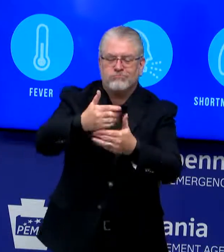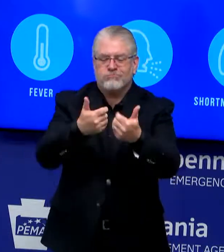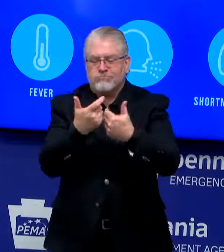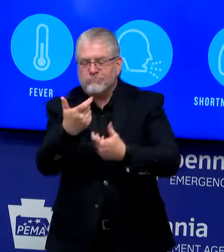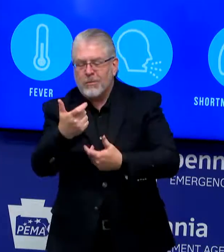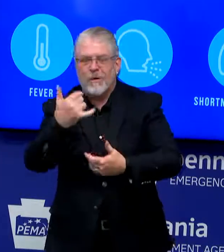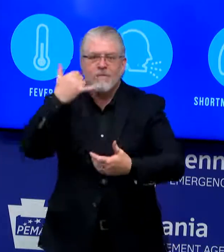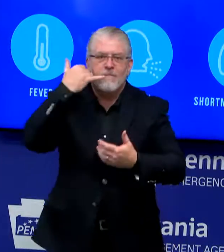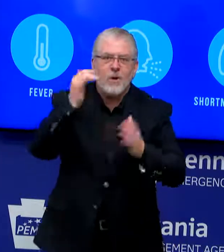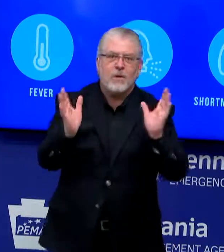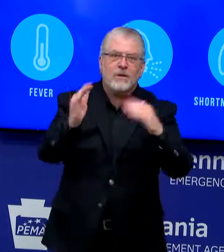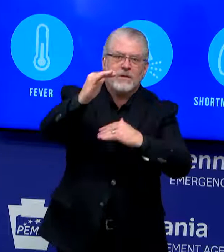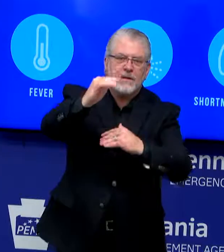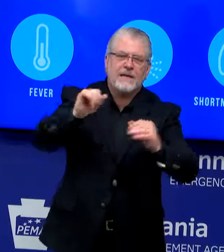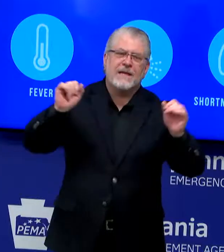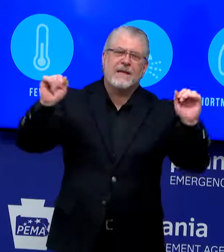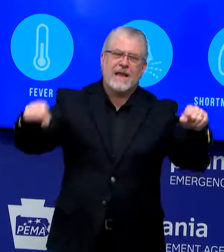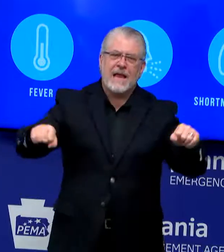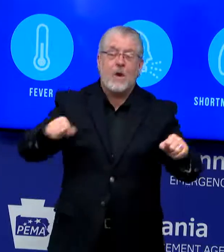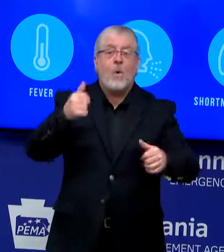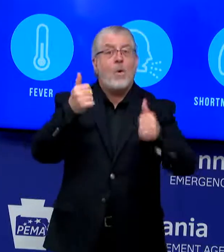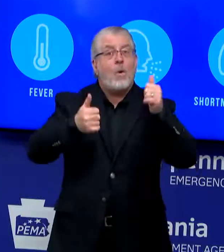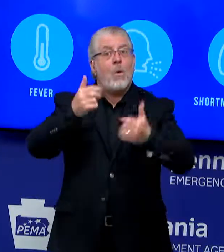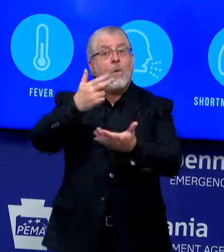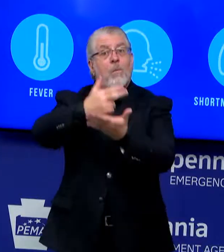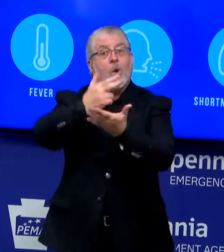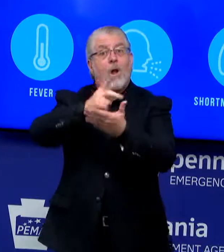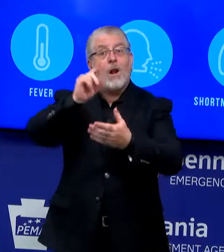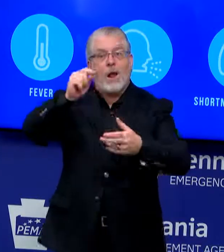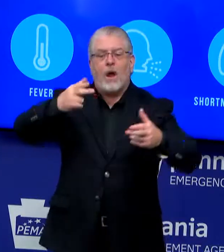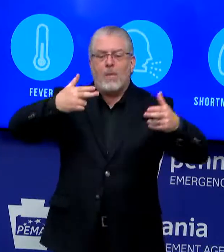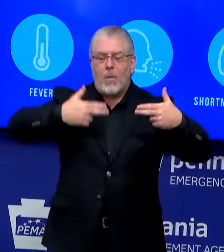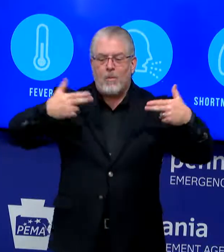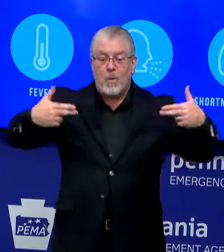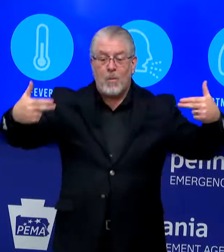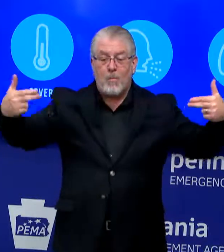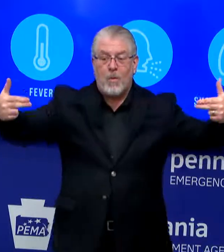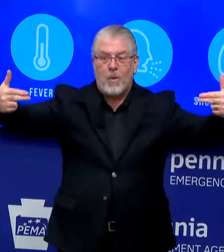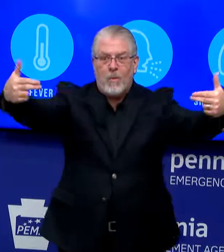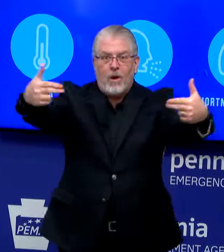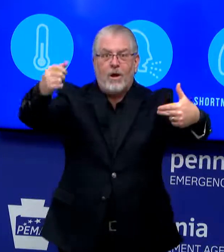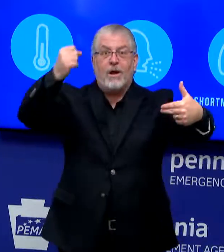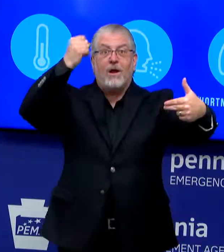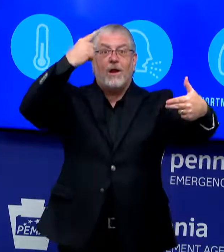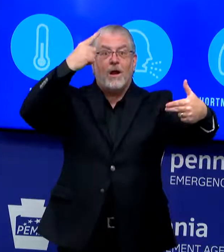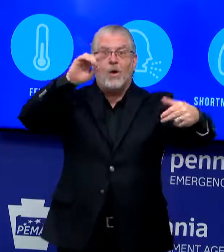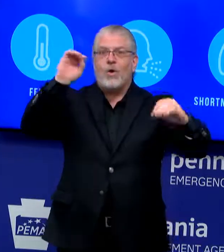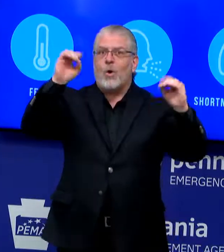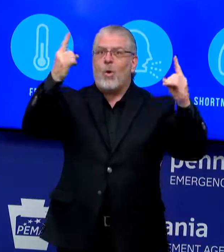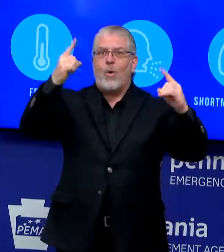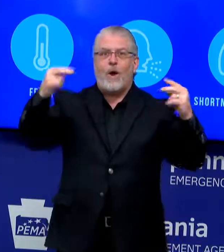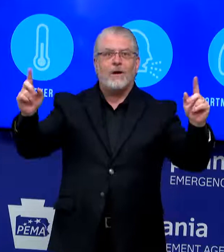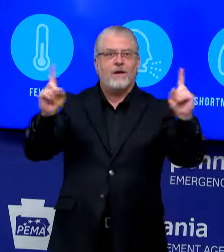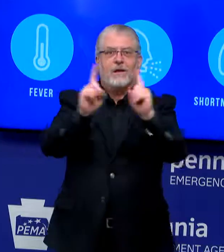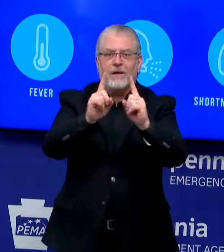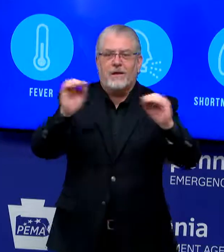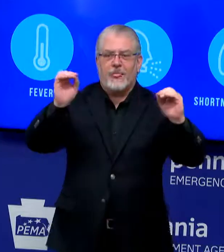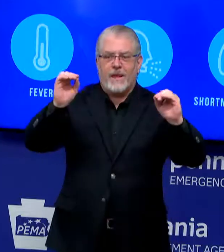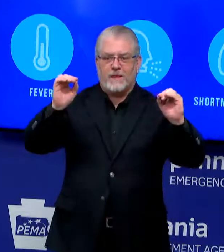congregants remaining inside their vehicles. Any type of gathering can serve as a petri dish for